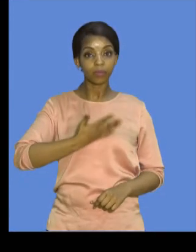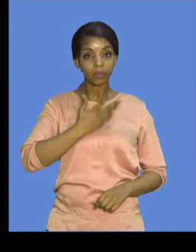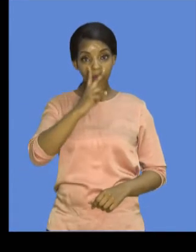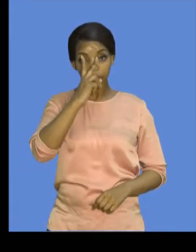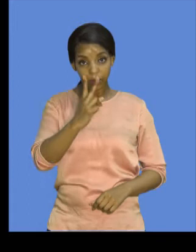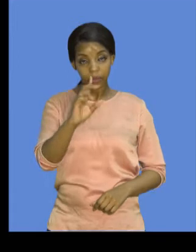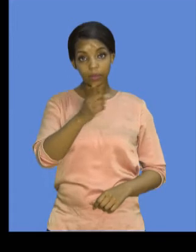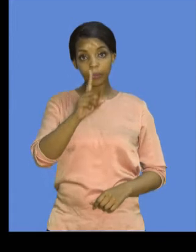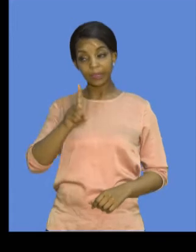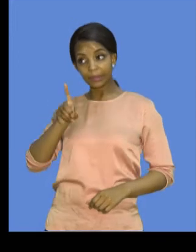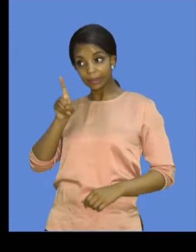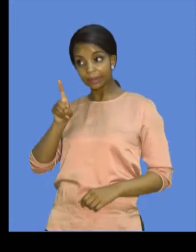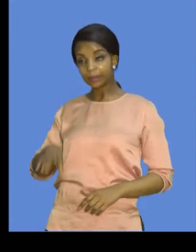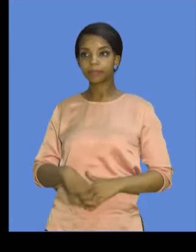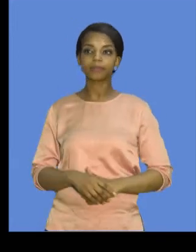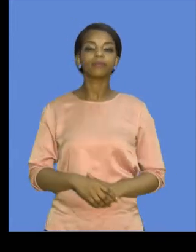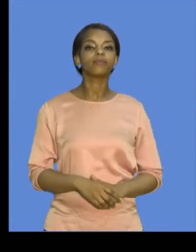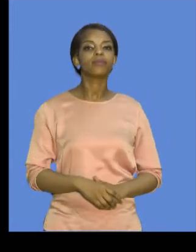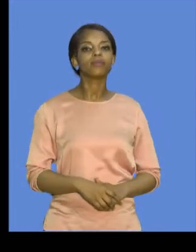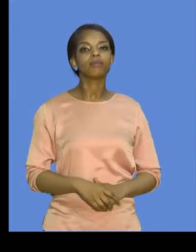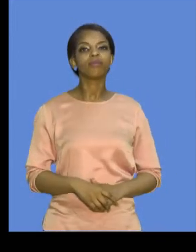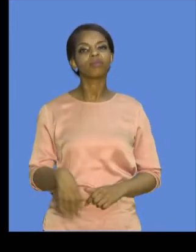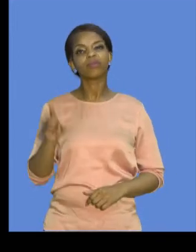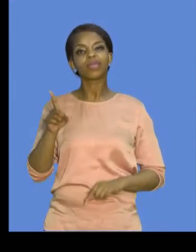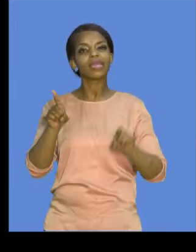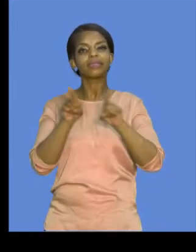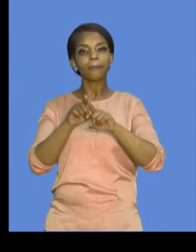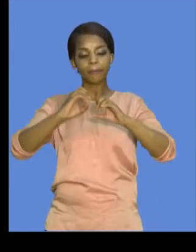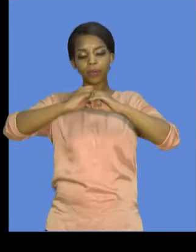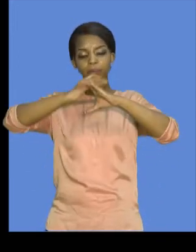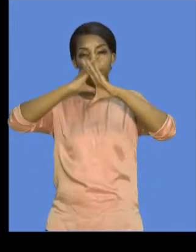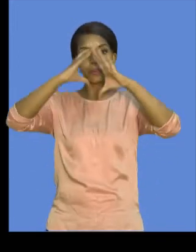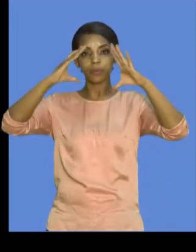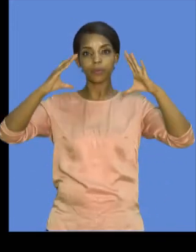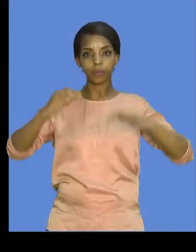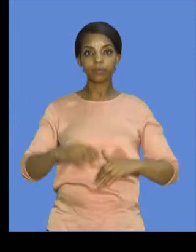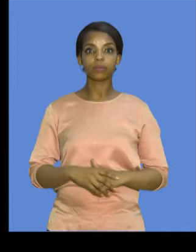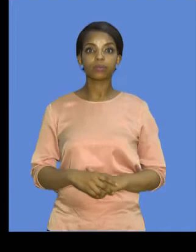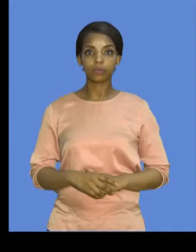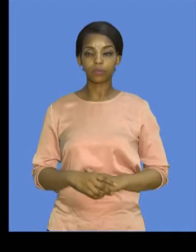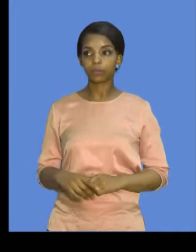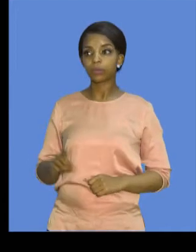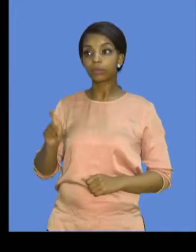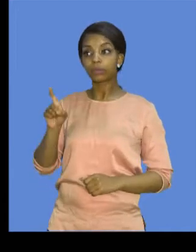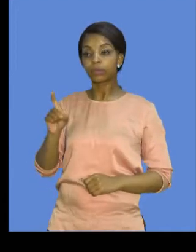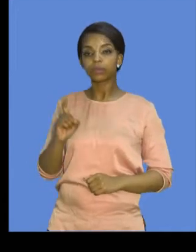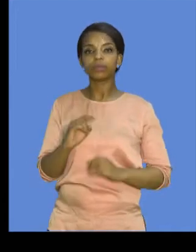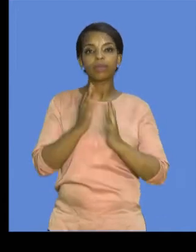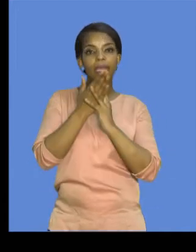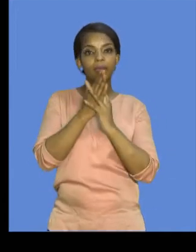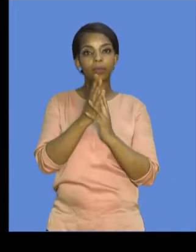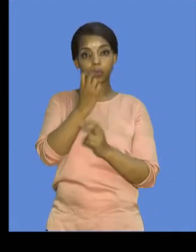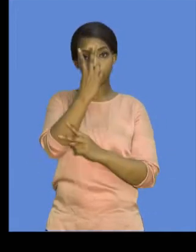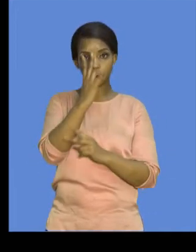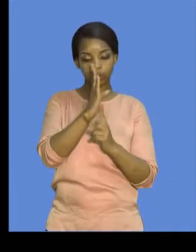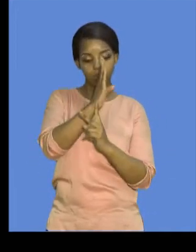scenario whereby the very same balloon and jersey is actually between